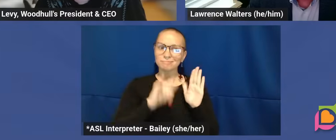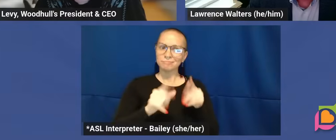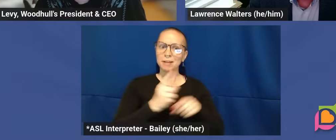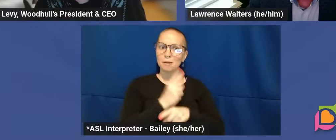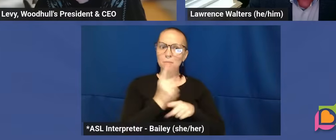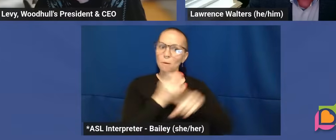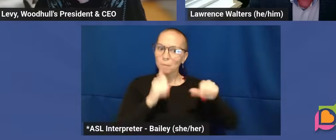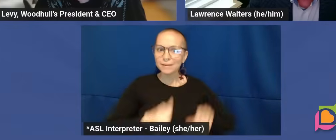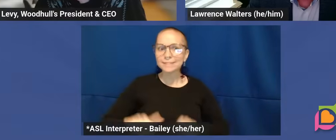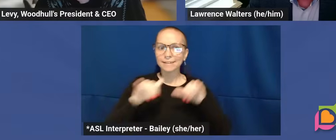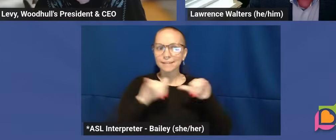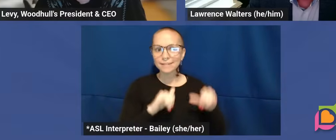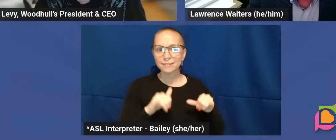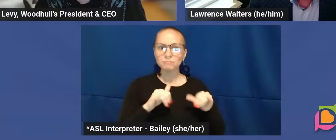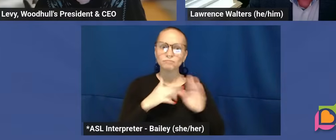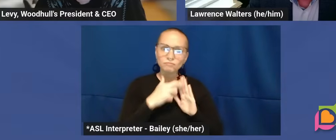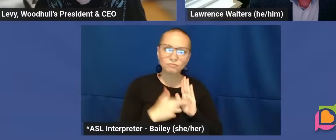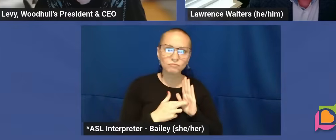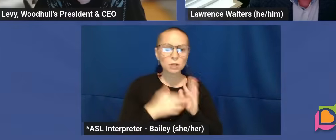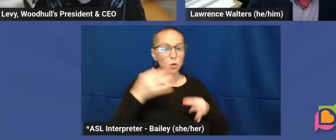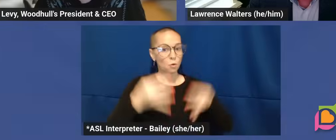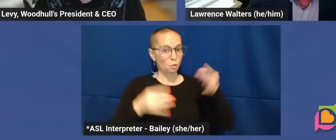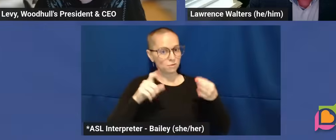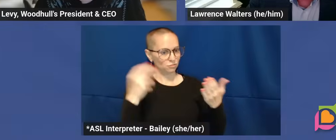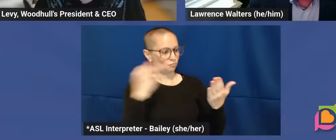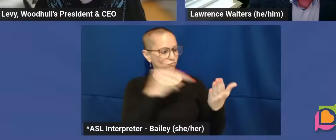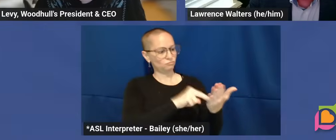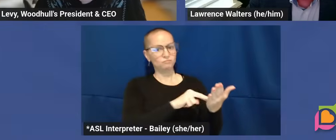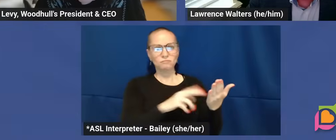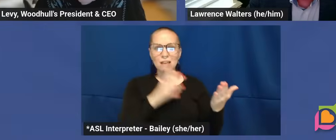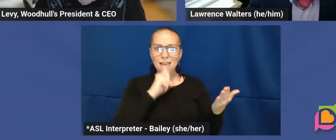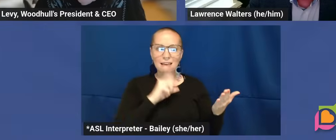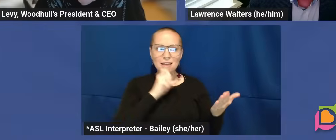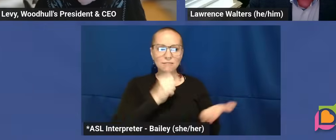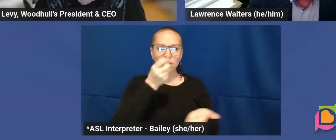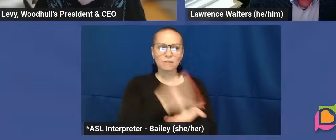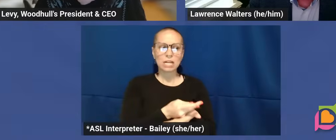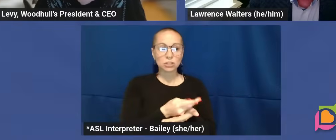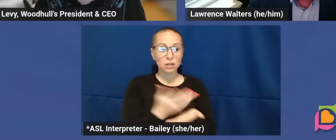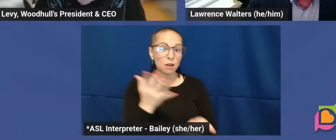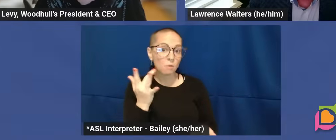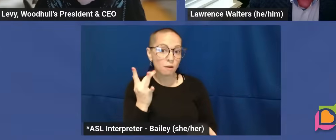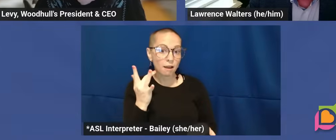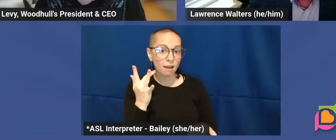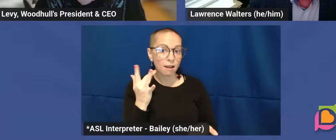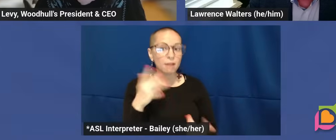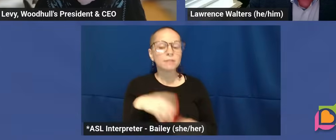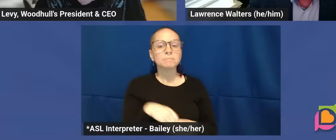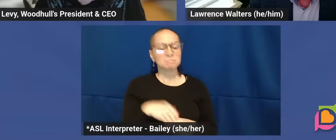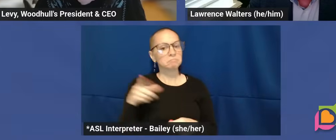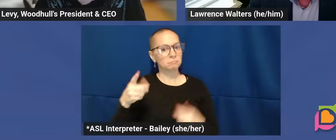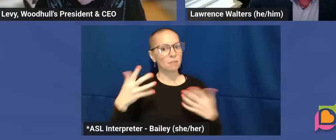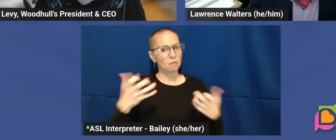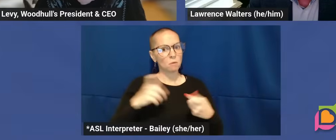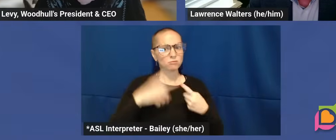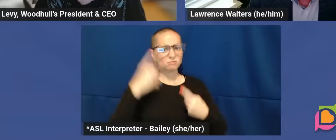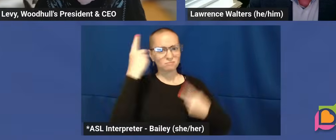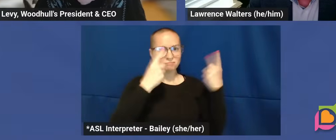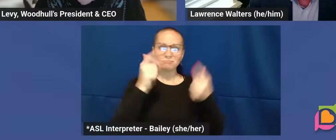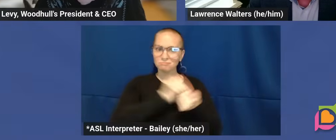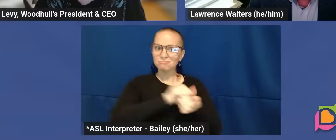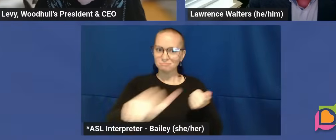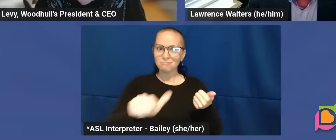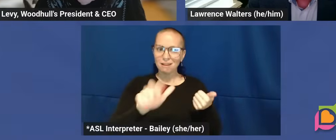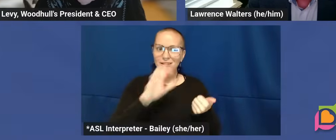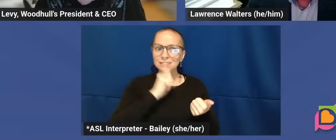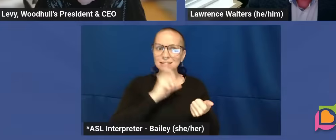standard and how the court should look at age verification. And the reason they did that is because they want to consider passing an age verification